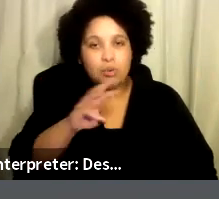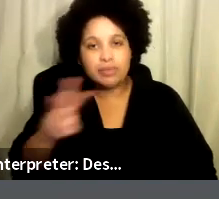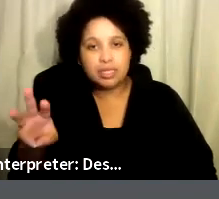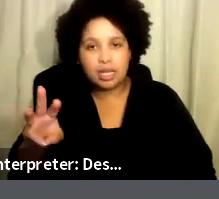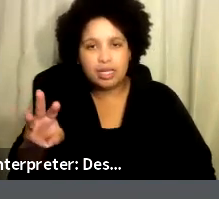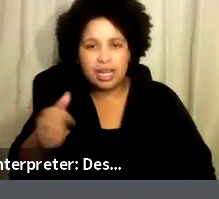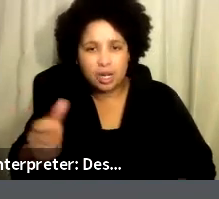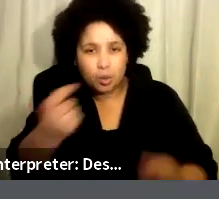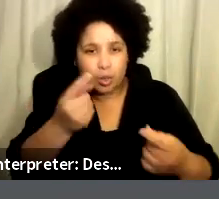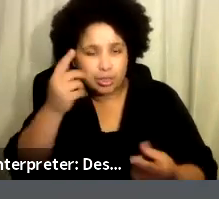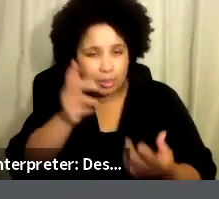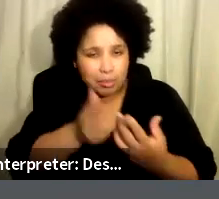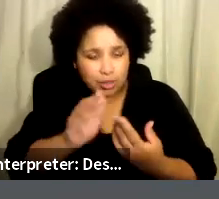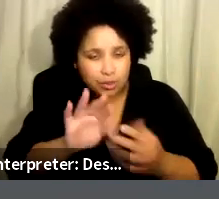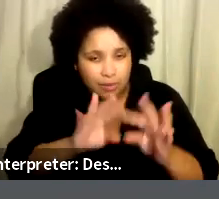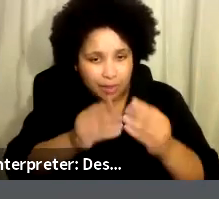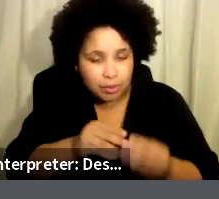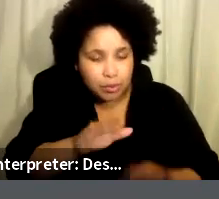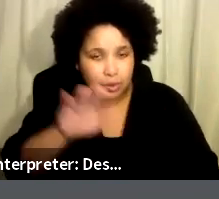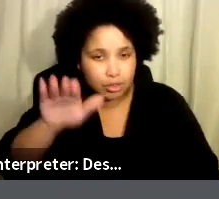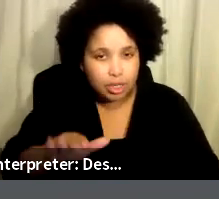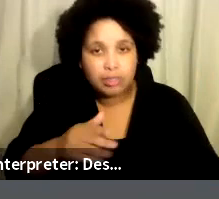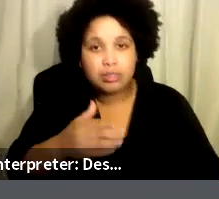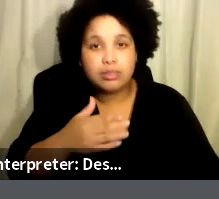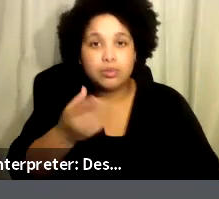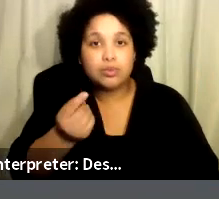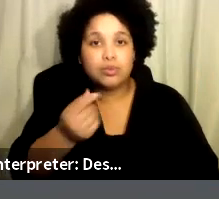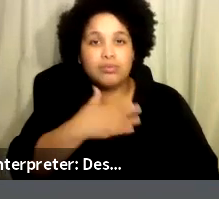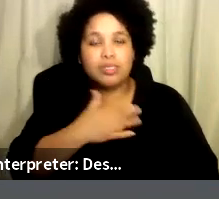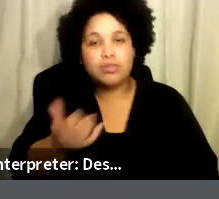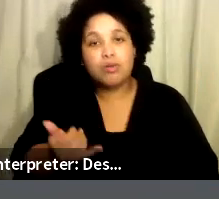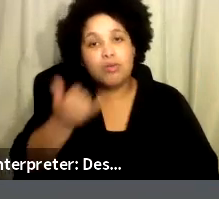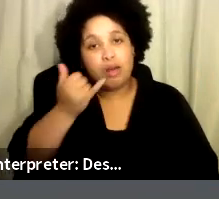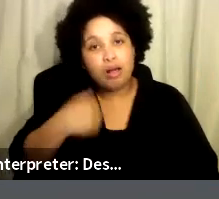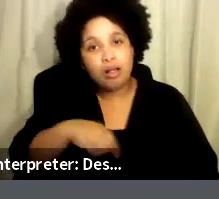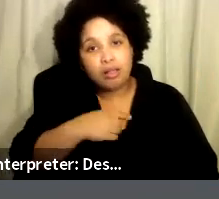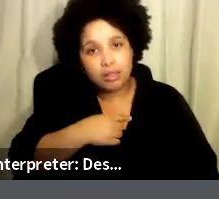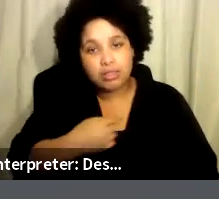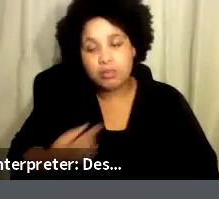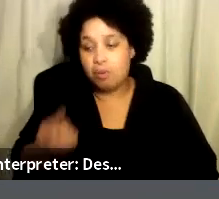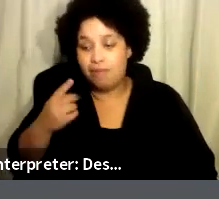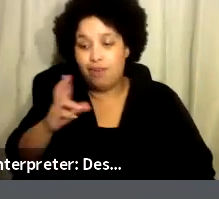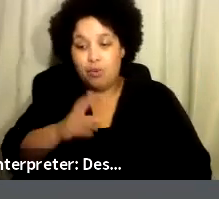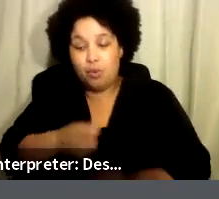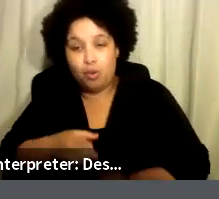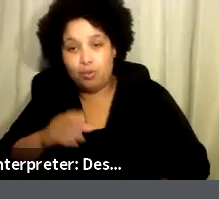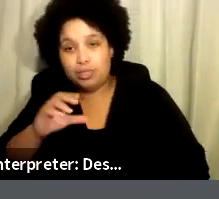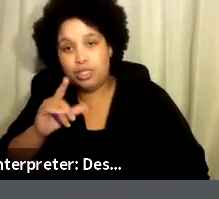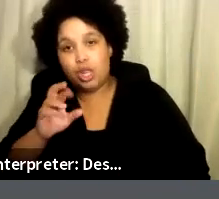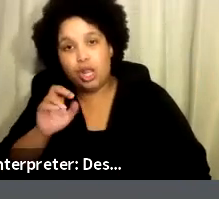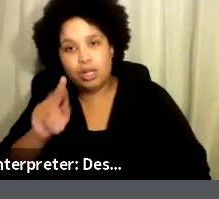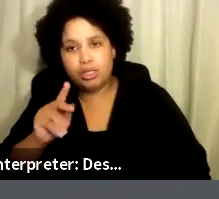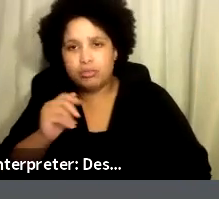that are specific for your family or your child, please make sure that you call us and one of our enrollment clerks can guide you guys in the